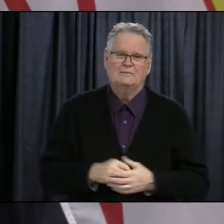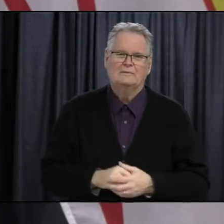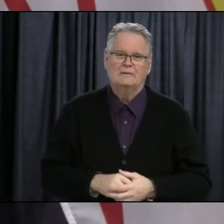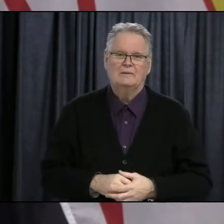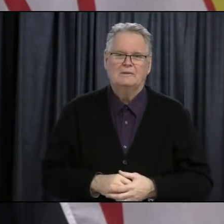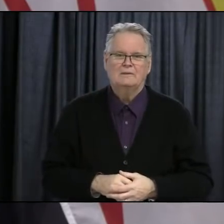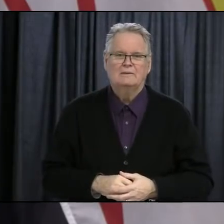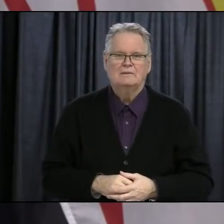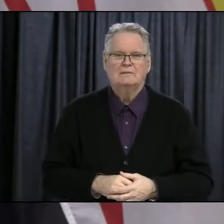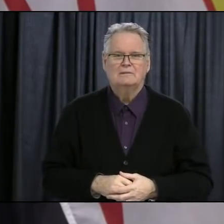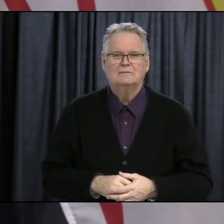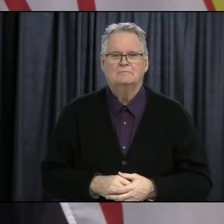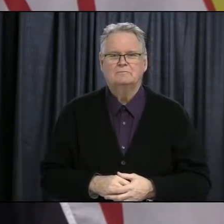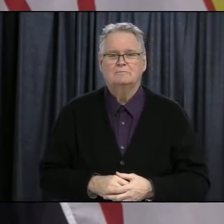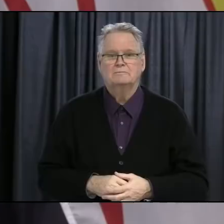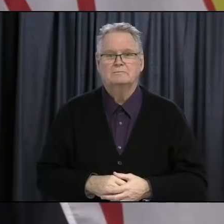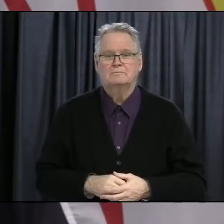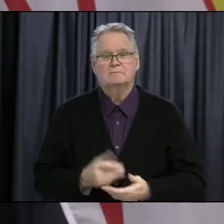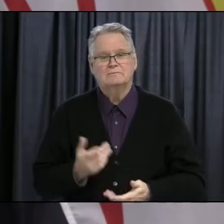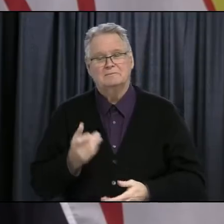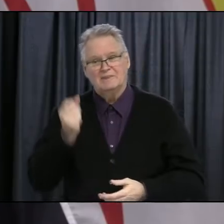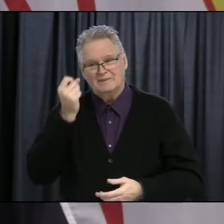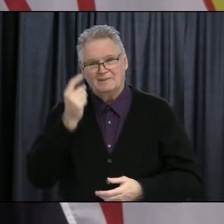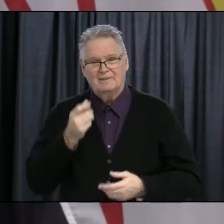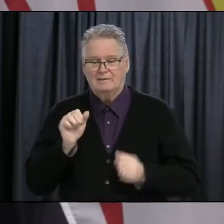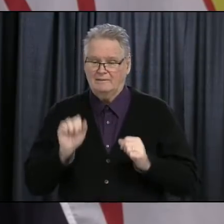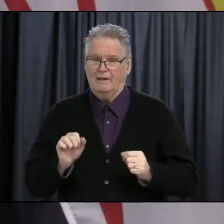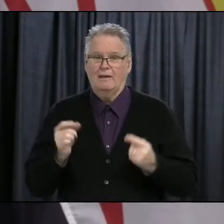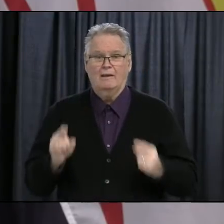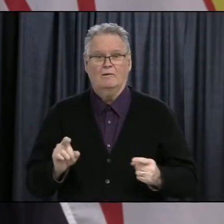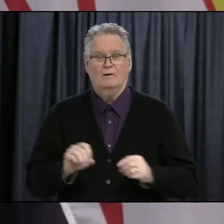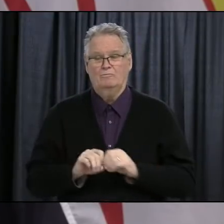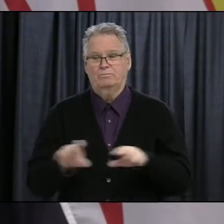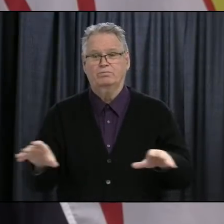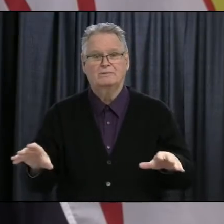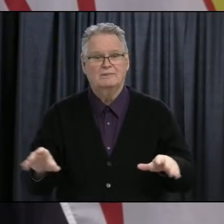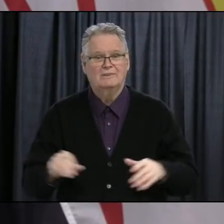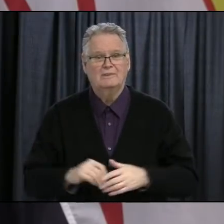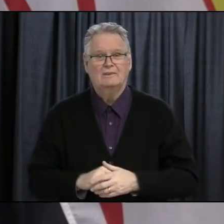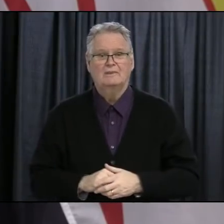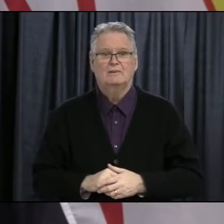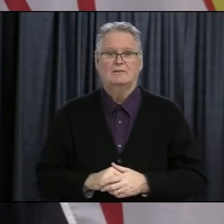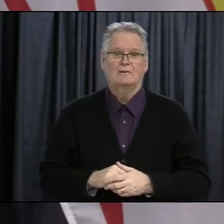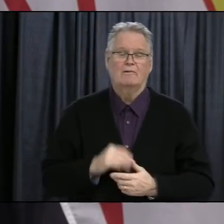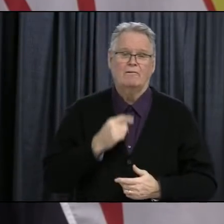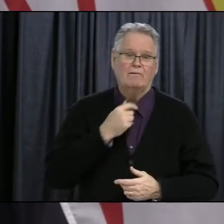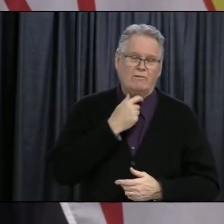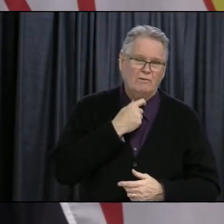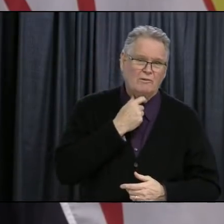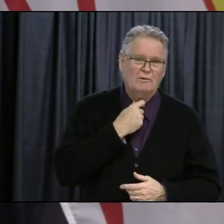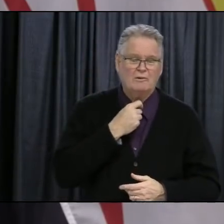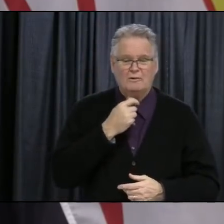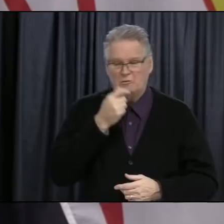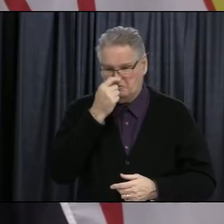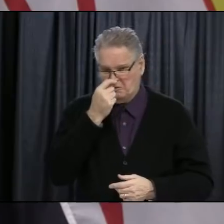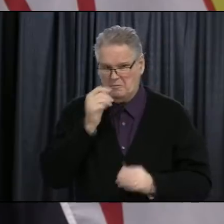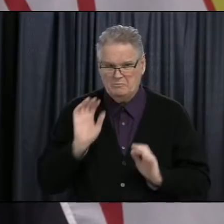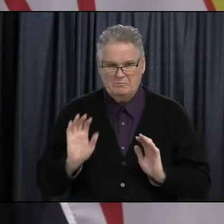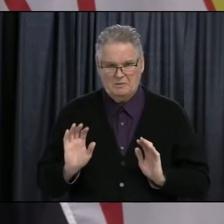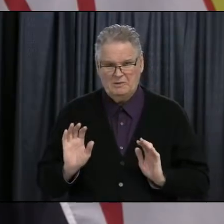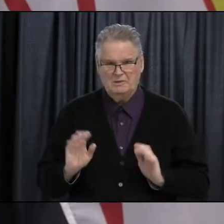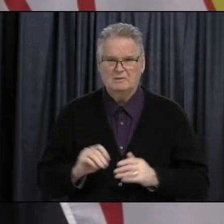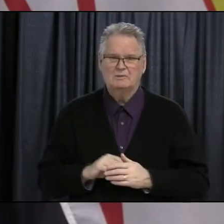just a bit of a runny nose or sore throat, or had no symptoms at all. So that's why we lowered our symptom